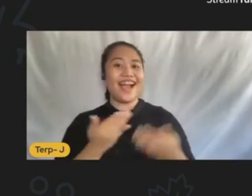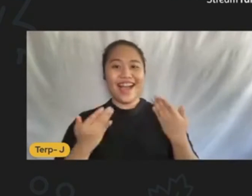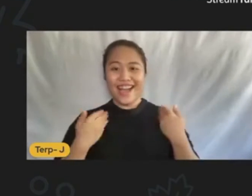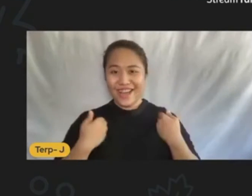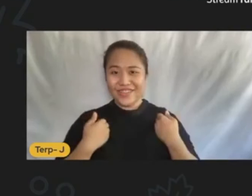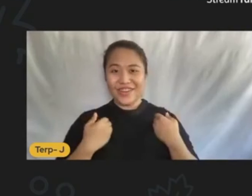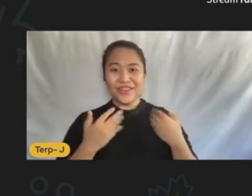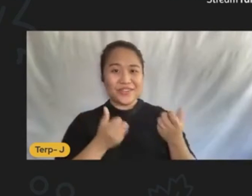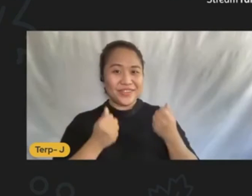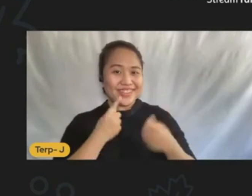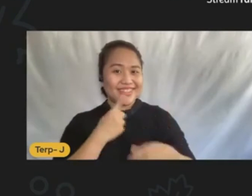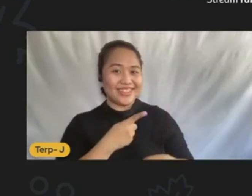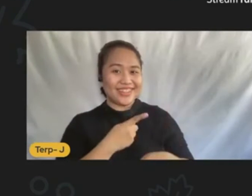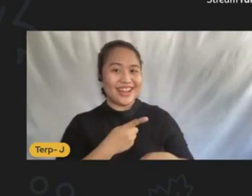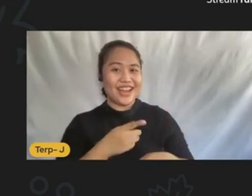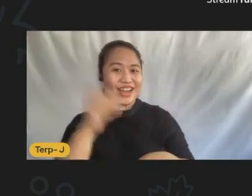syndrome?